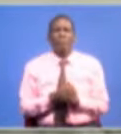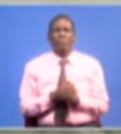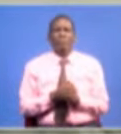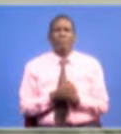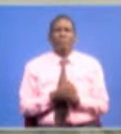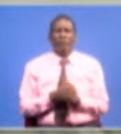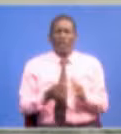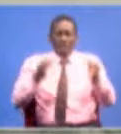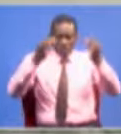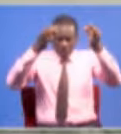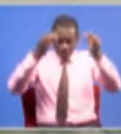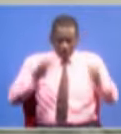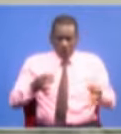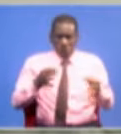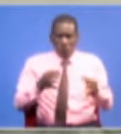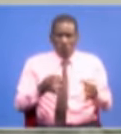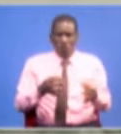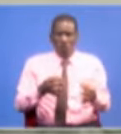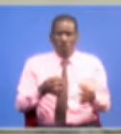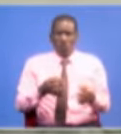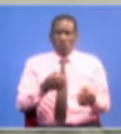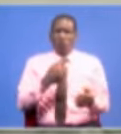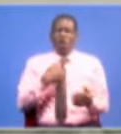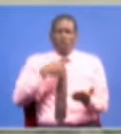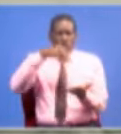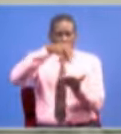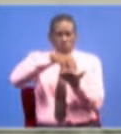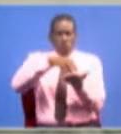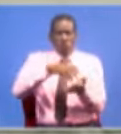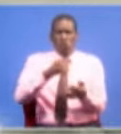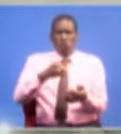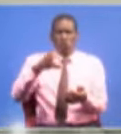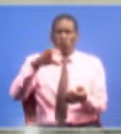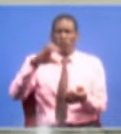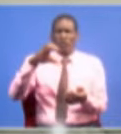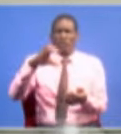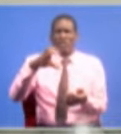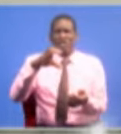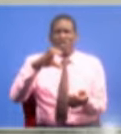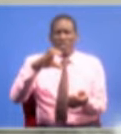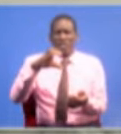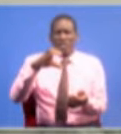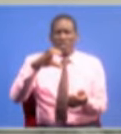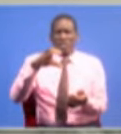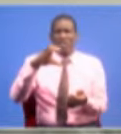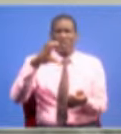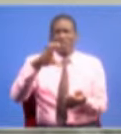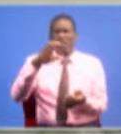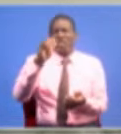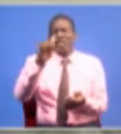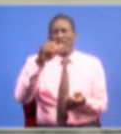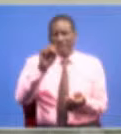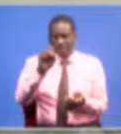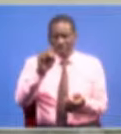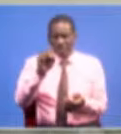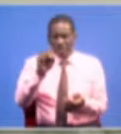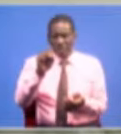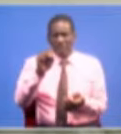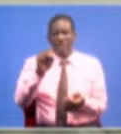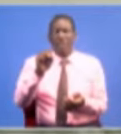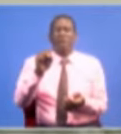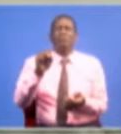The decision to fill the position of cabinet of chief administrative